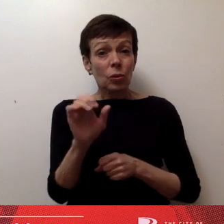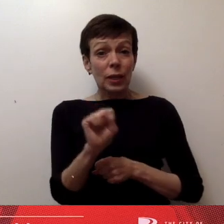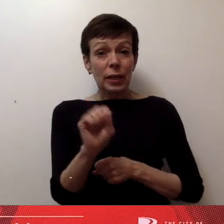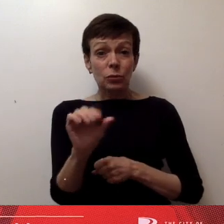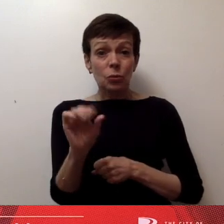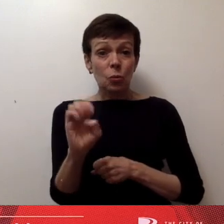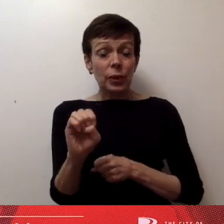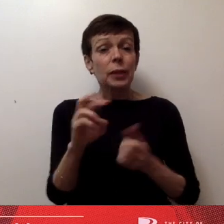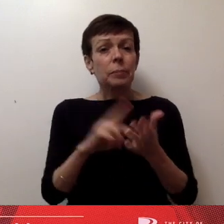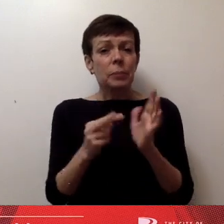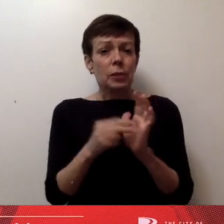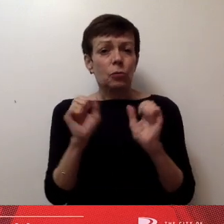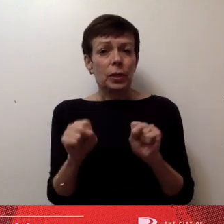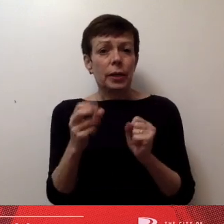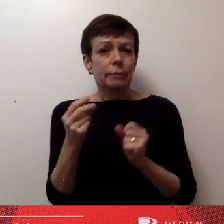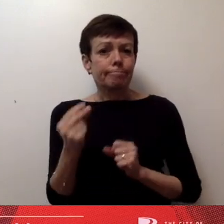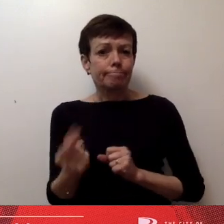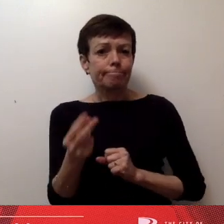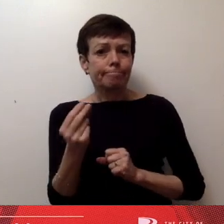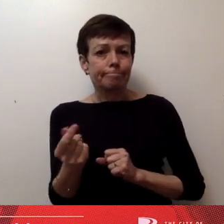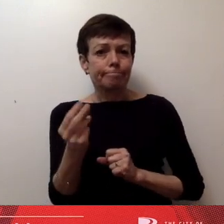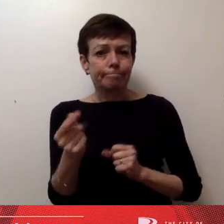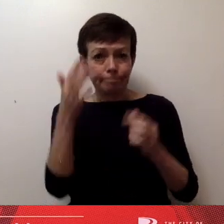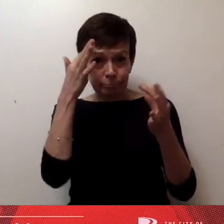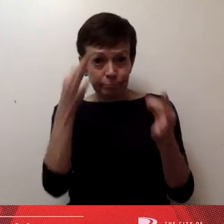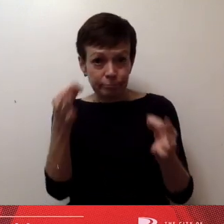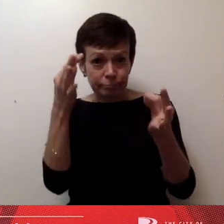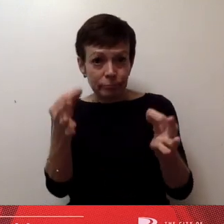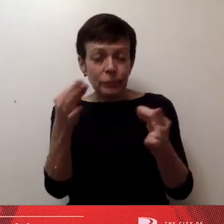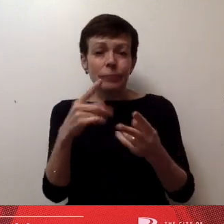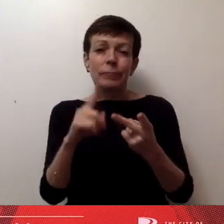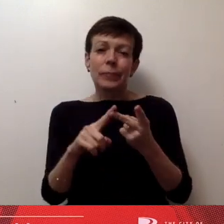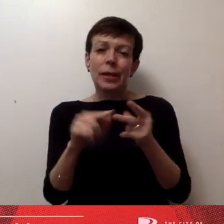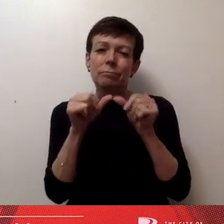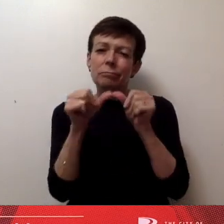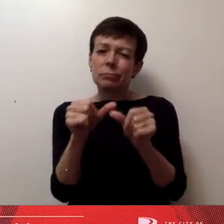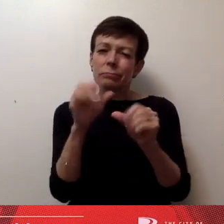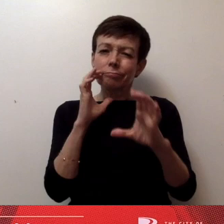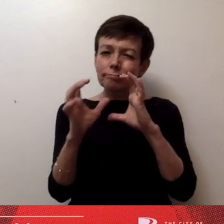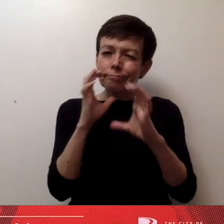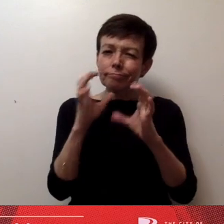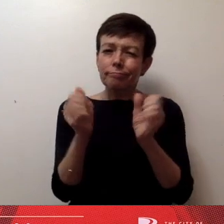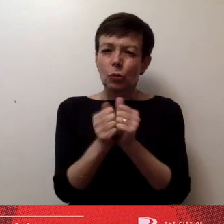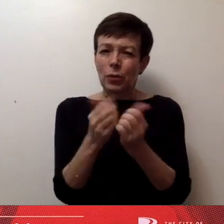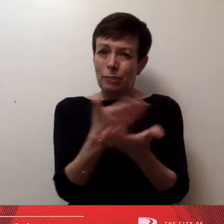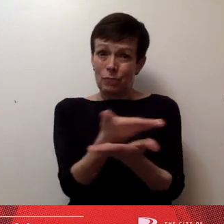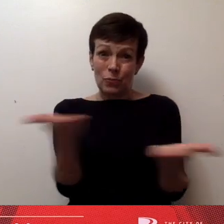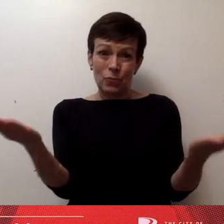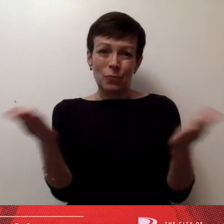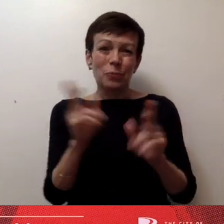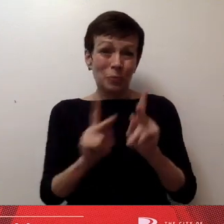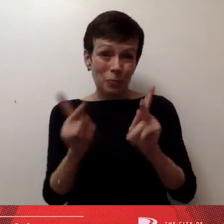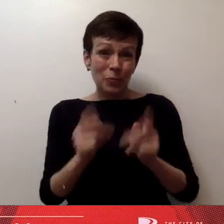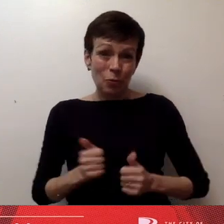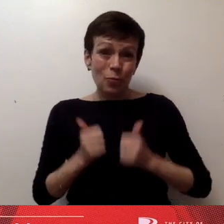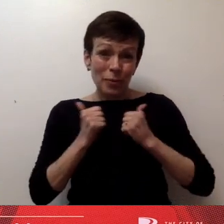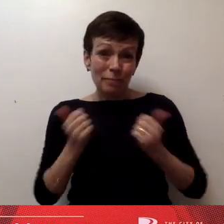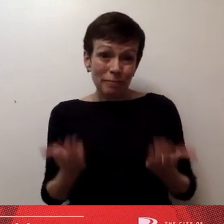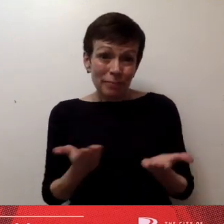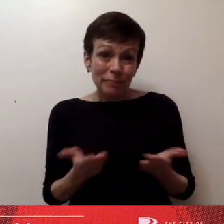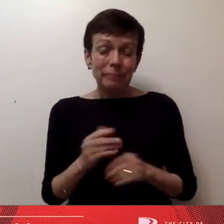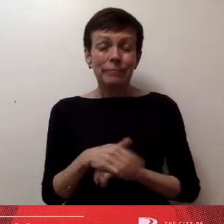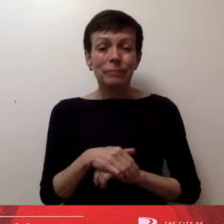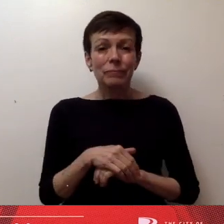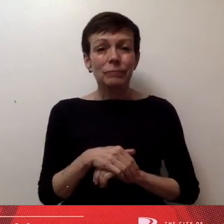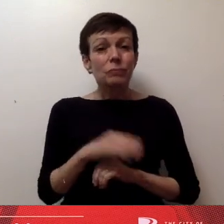quickly as possible, to be consistent in our communication with our citizens. I mentioned that it also gives the